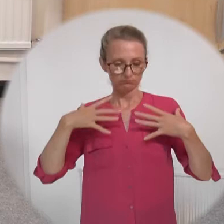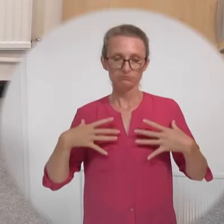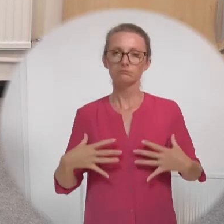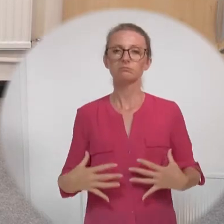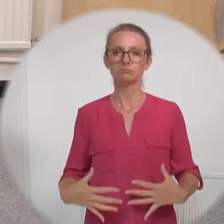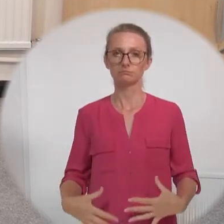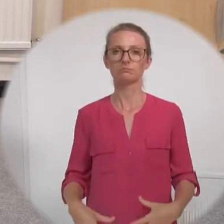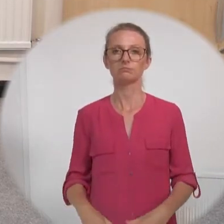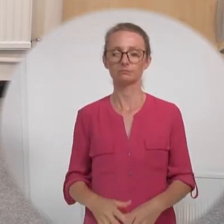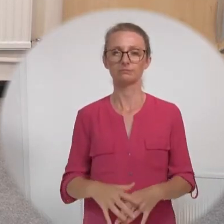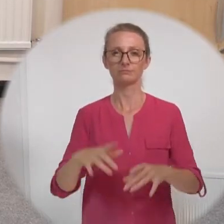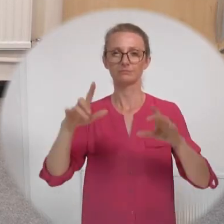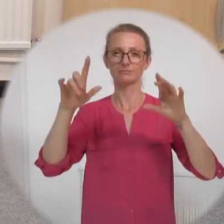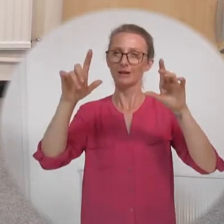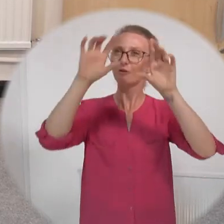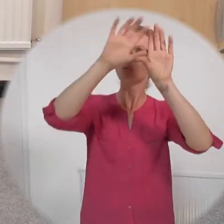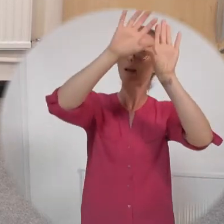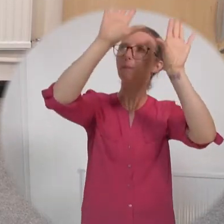Best rainbow pose.